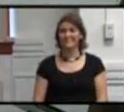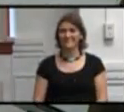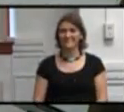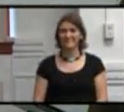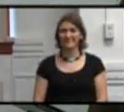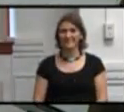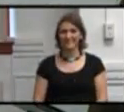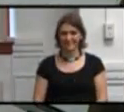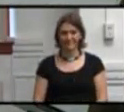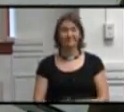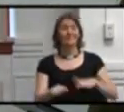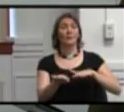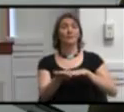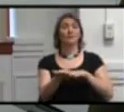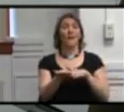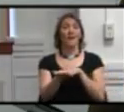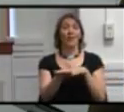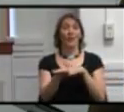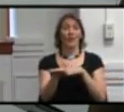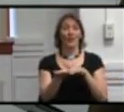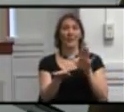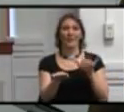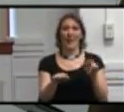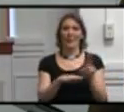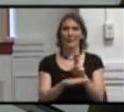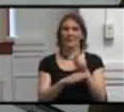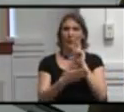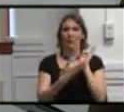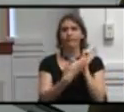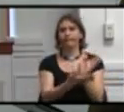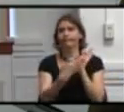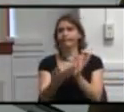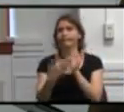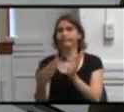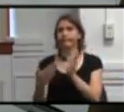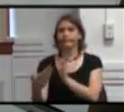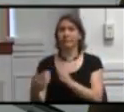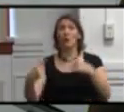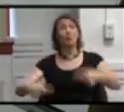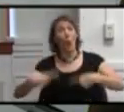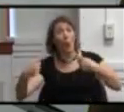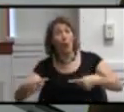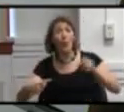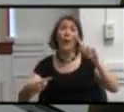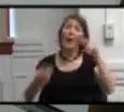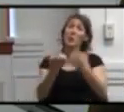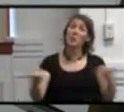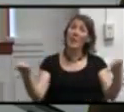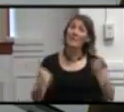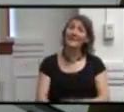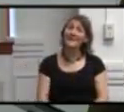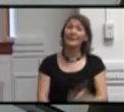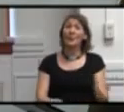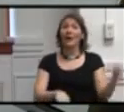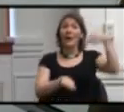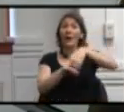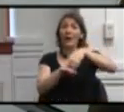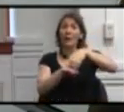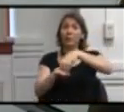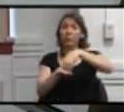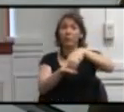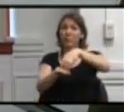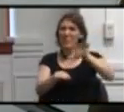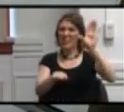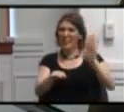This is the trailer that we use to haul around such items as the roller or